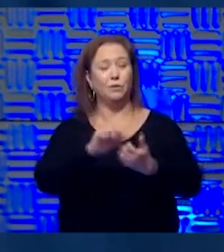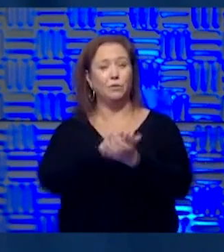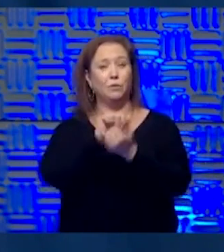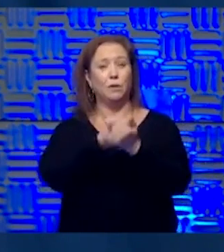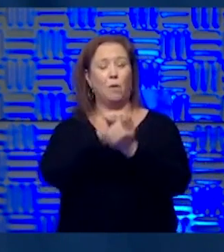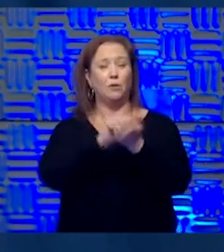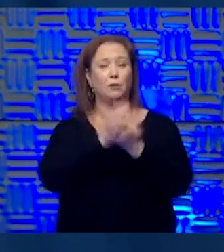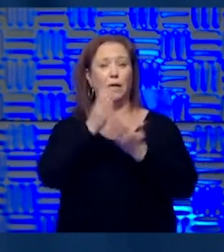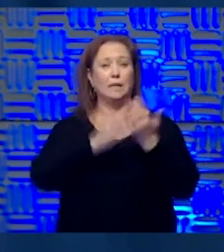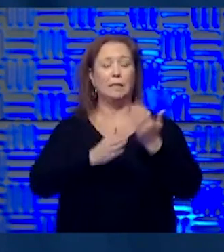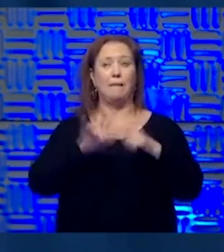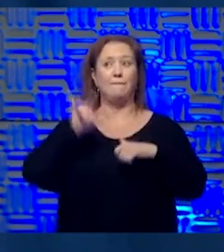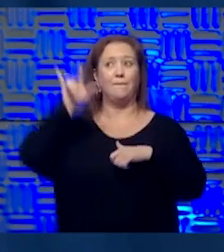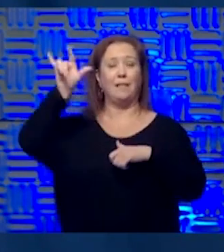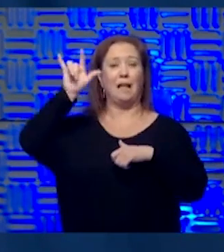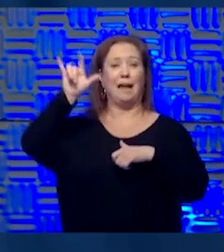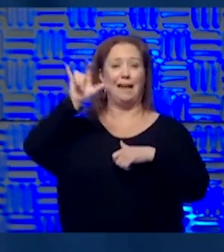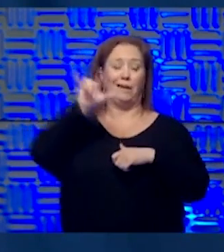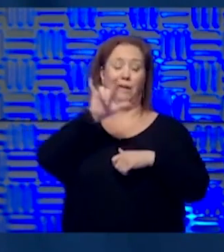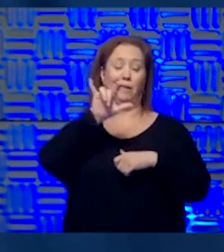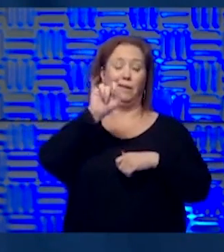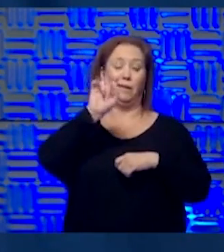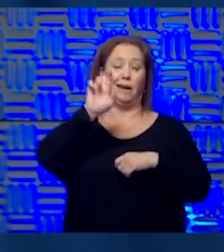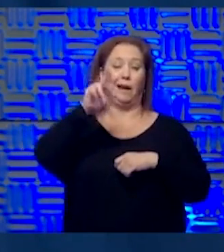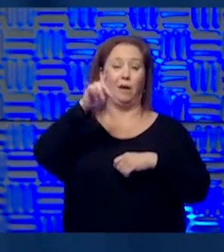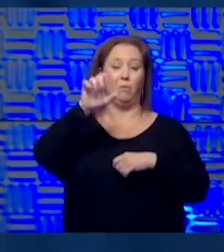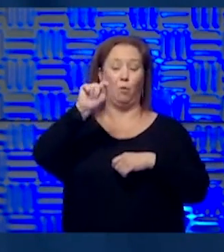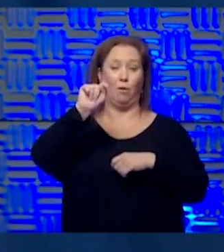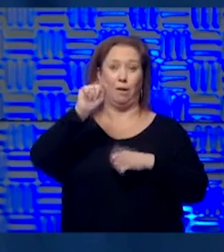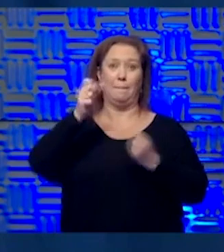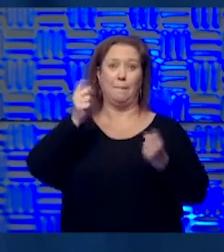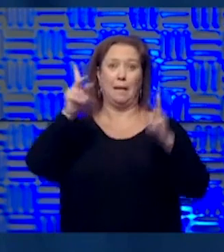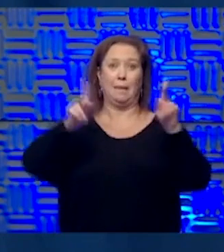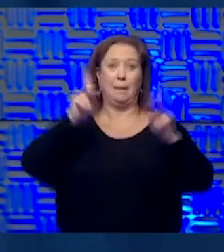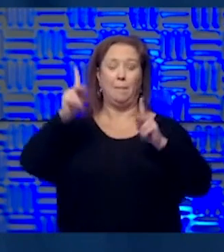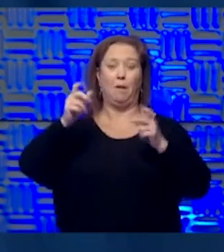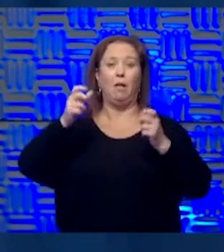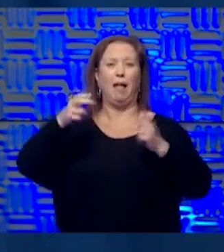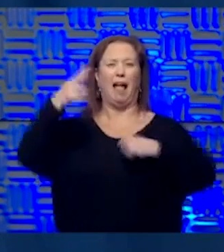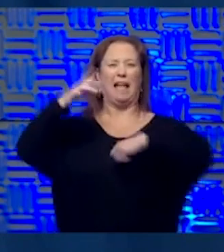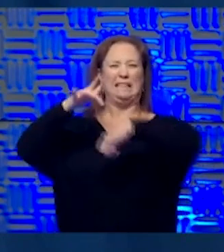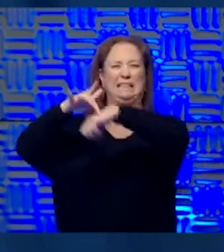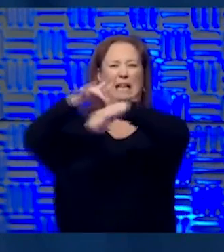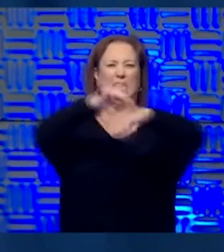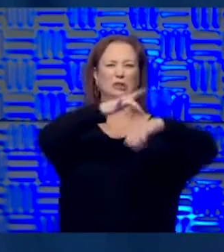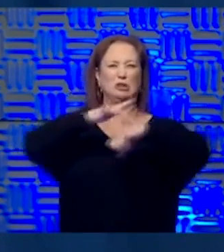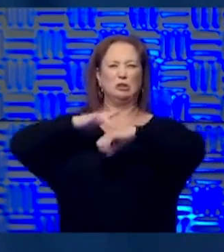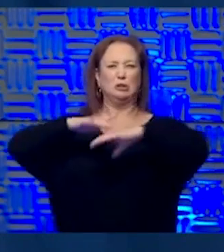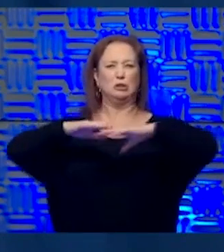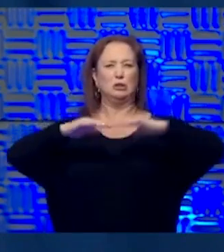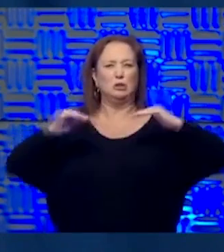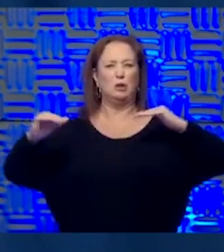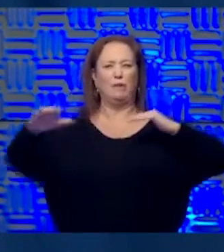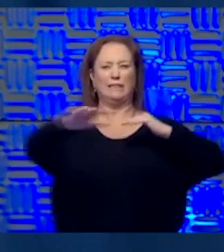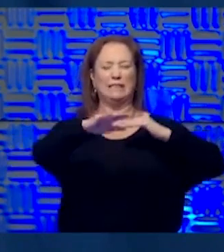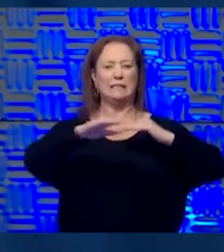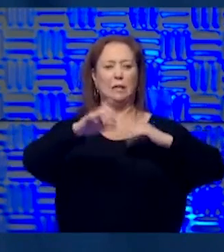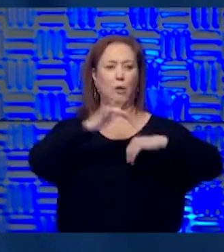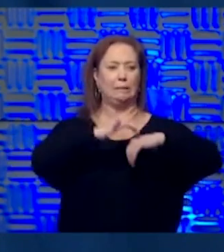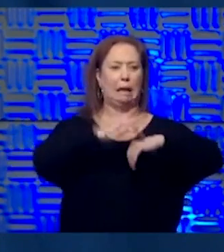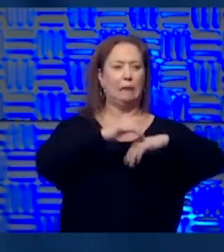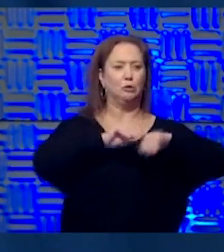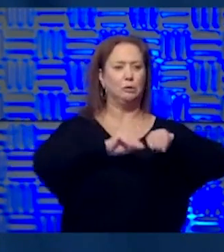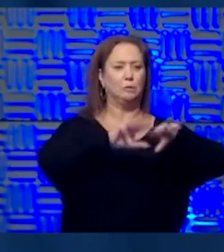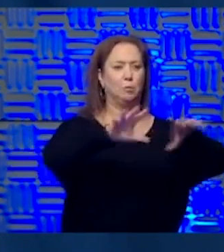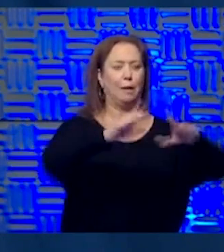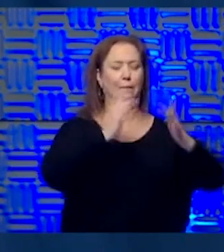flying, you have, number one, the airport, which is overall high traffic. You have high touch surfaces there that you can then touch and then spread